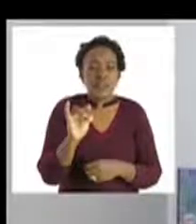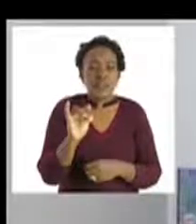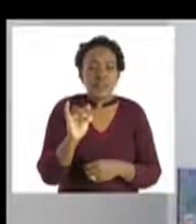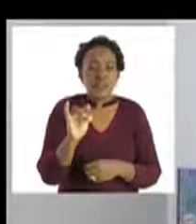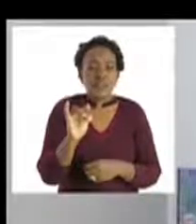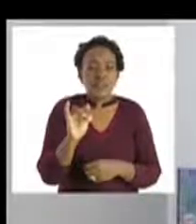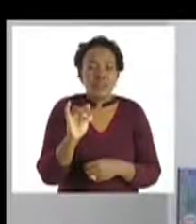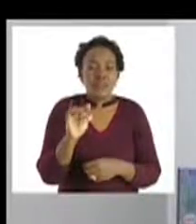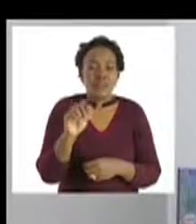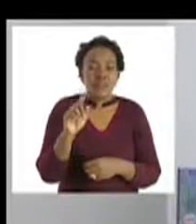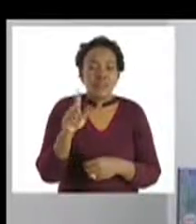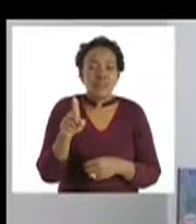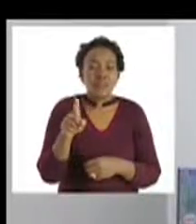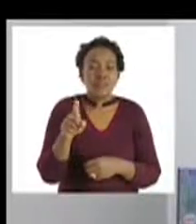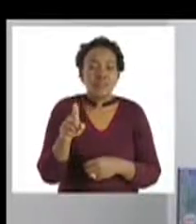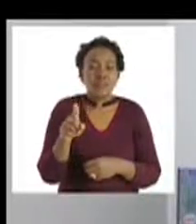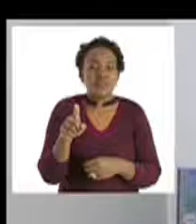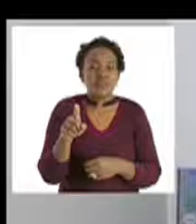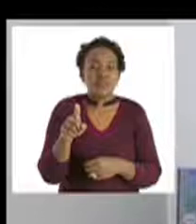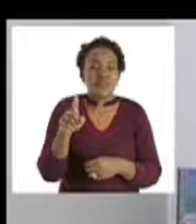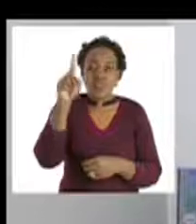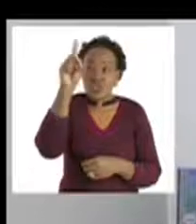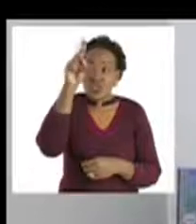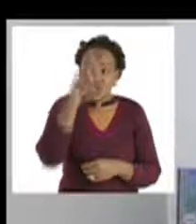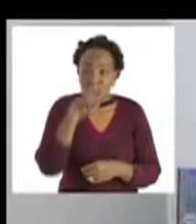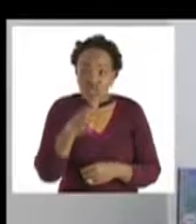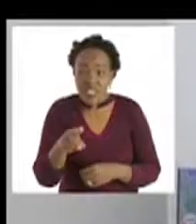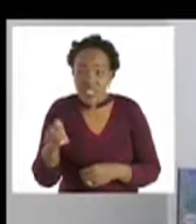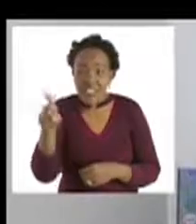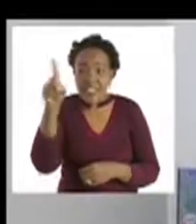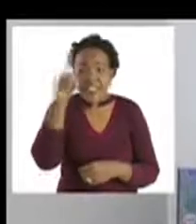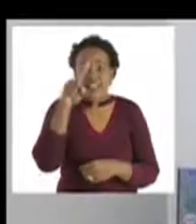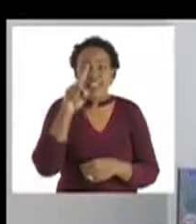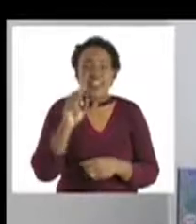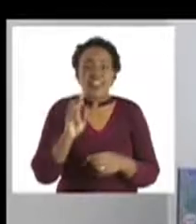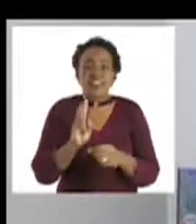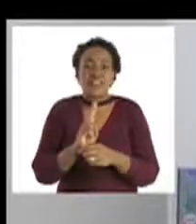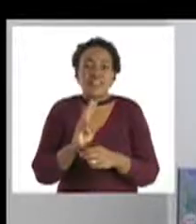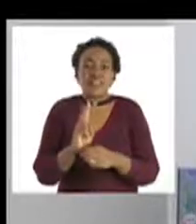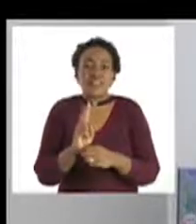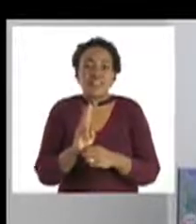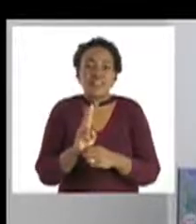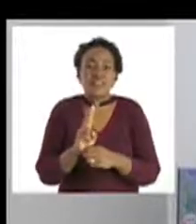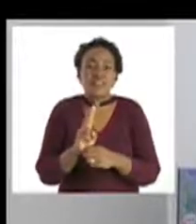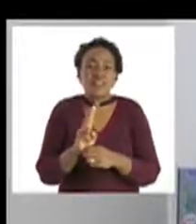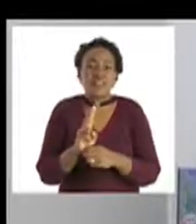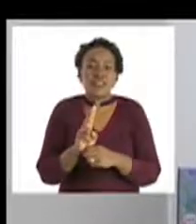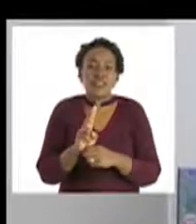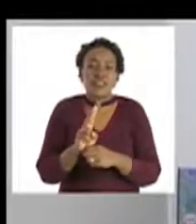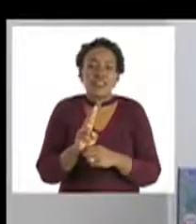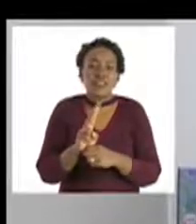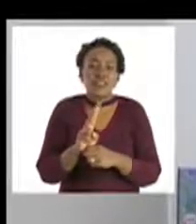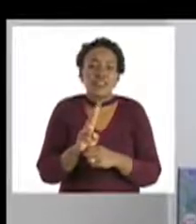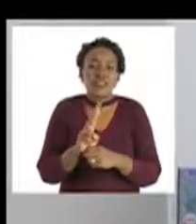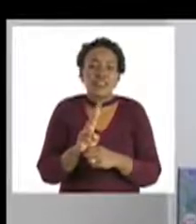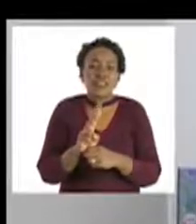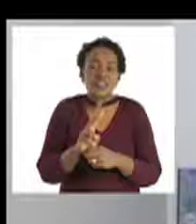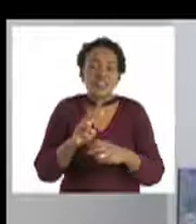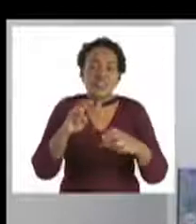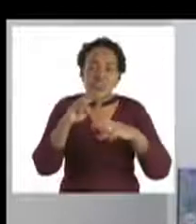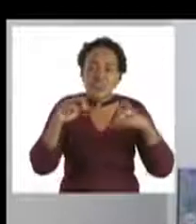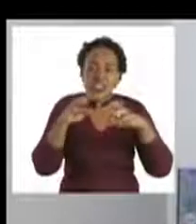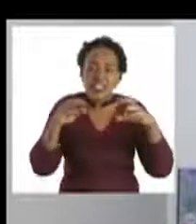is here, so I circle. Then the second word, I want to search from my puzzle